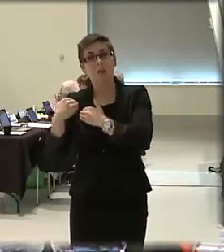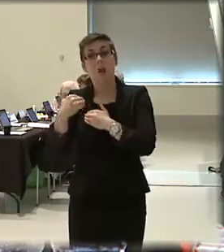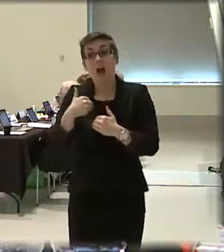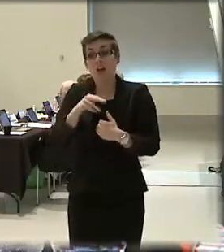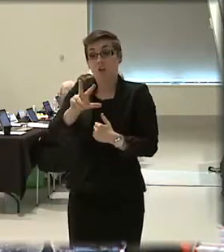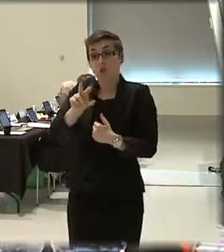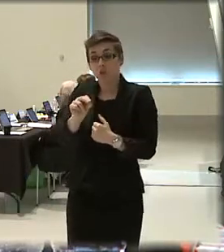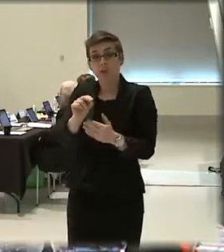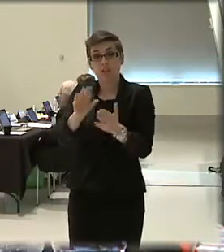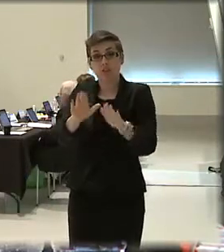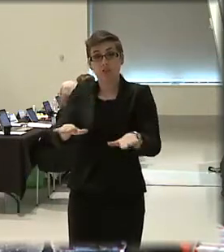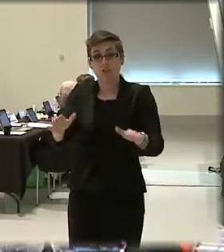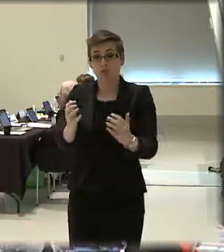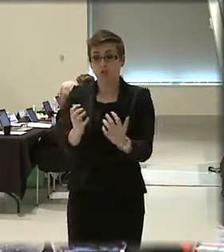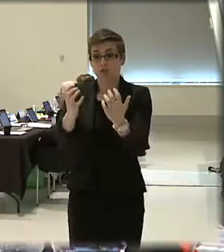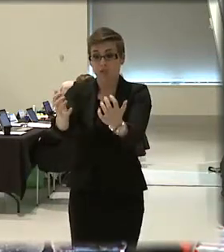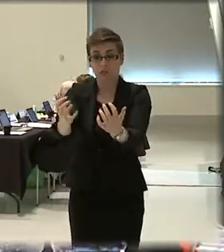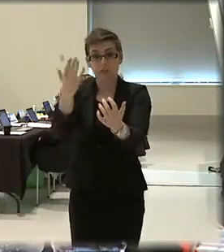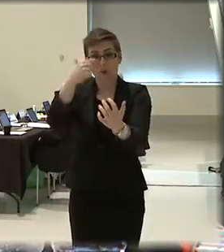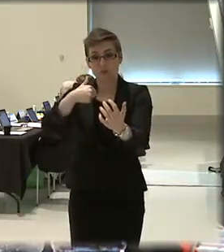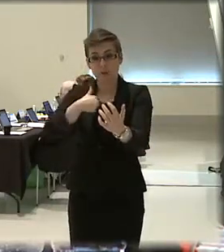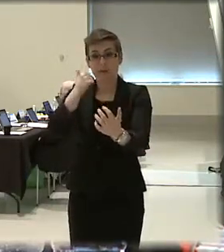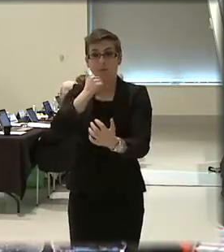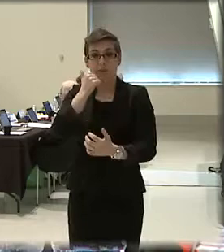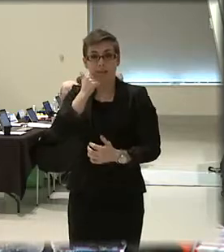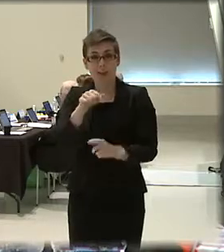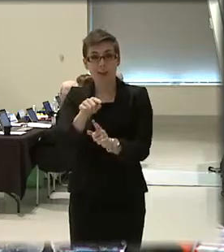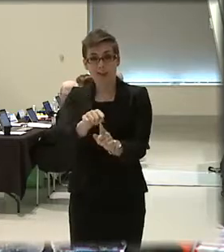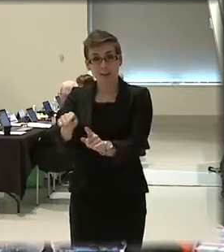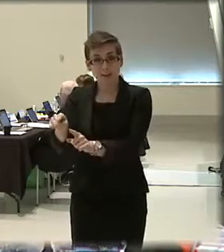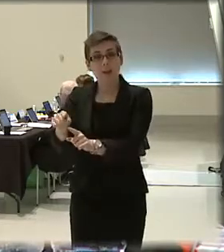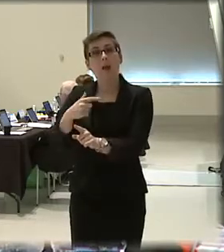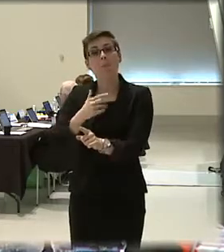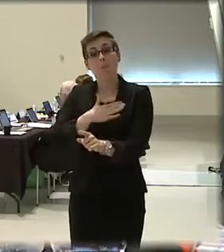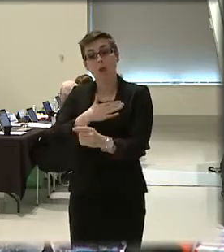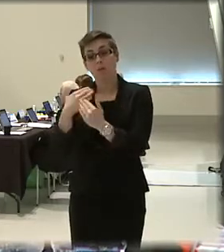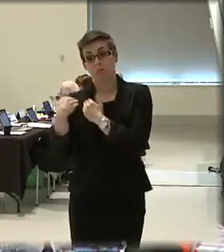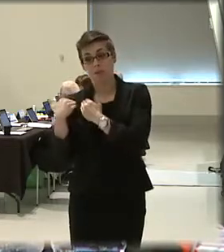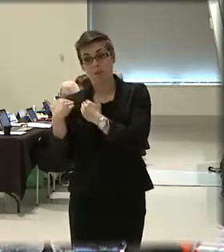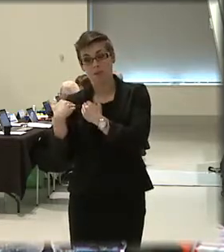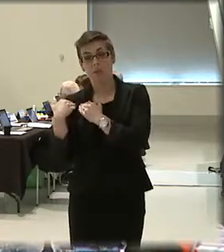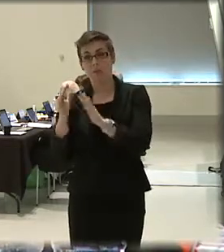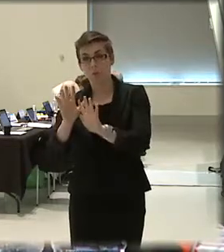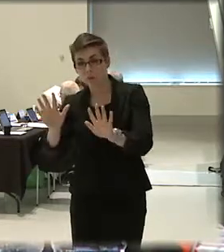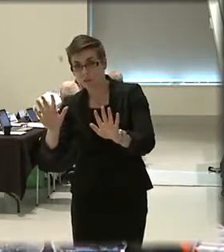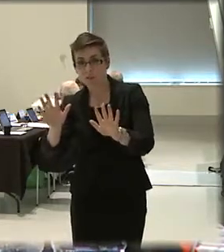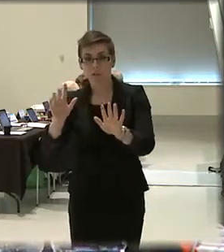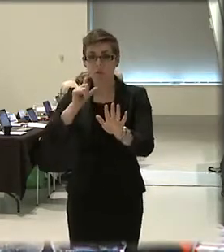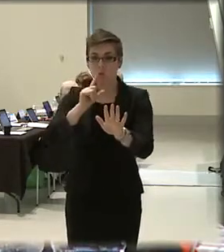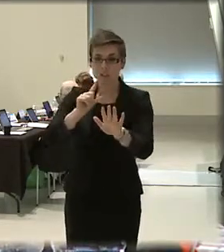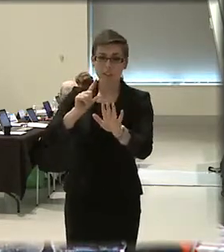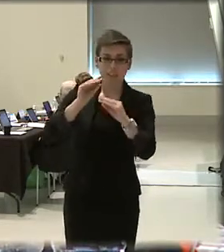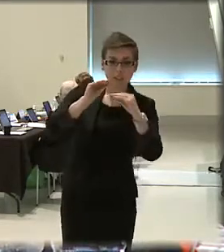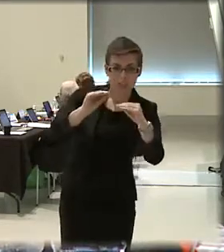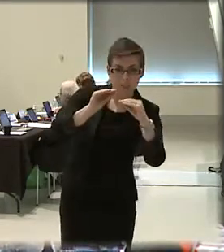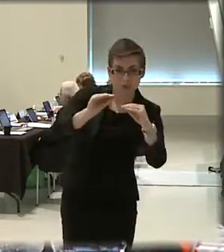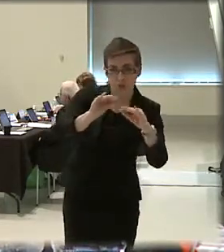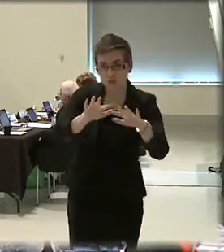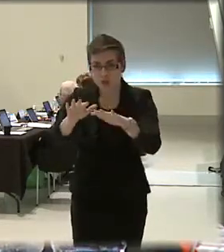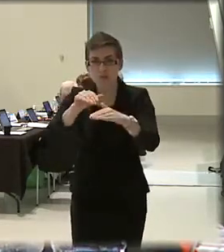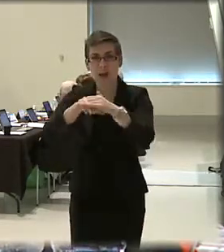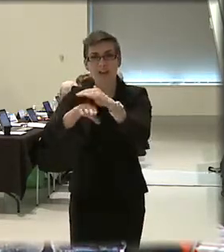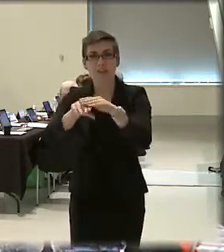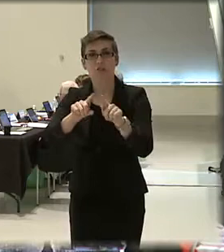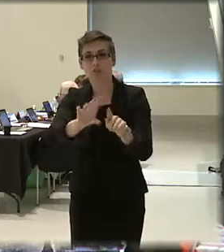children sitting in front of me every single day and I had the responsibility of molding their brains and had access to them.